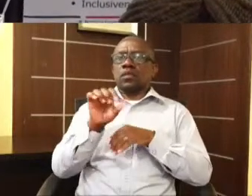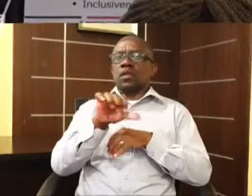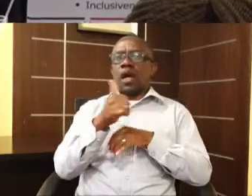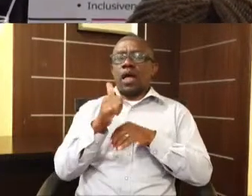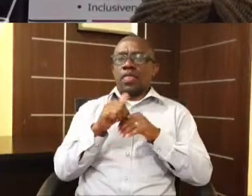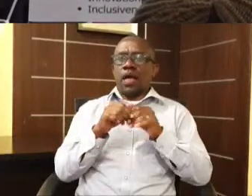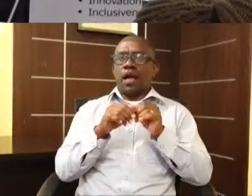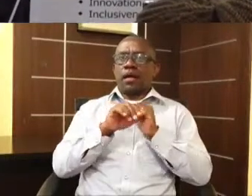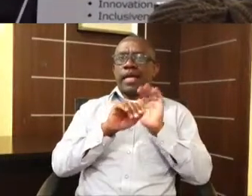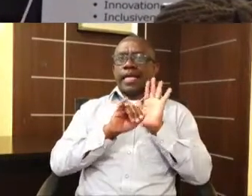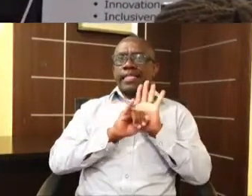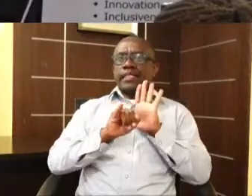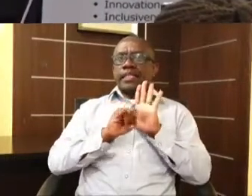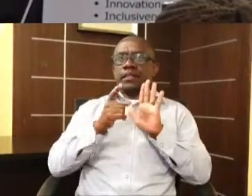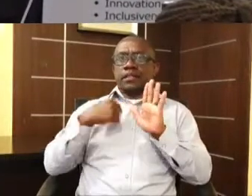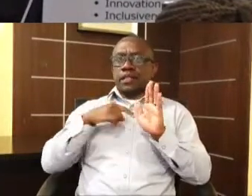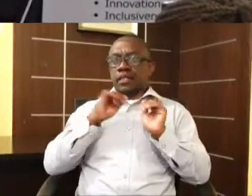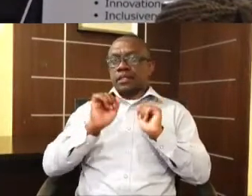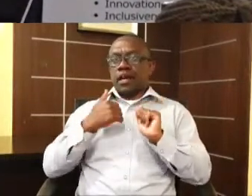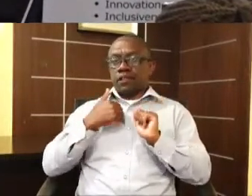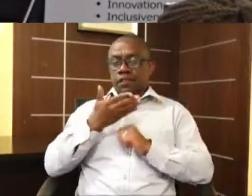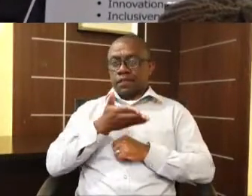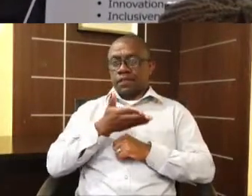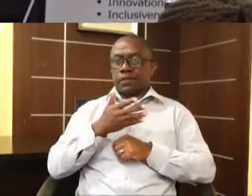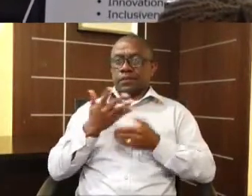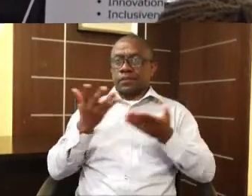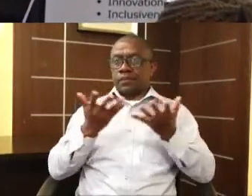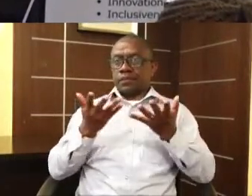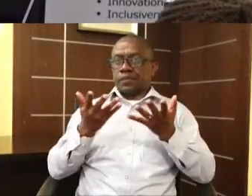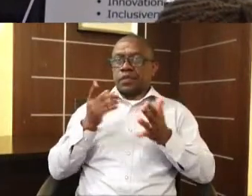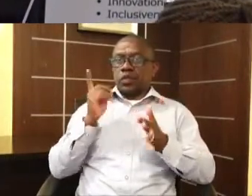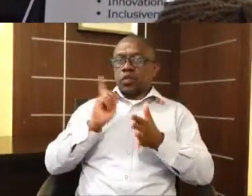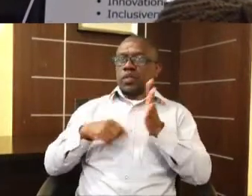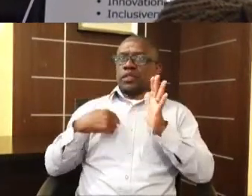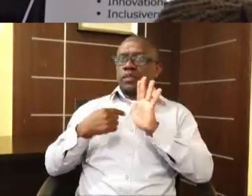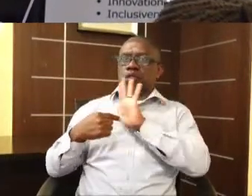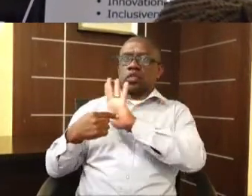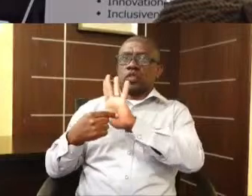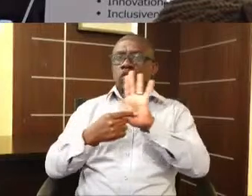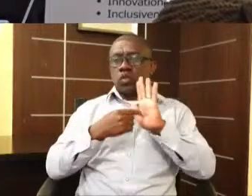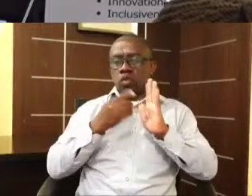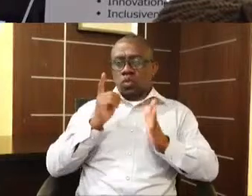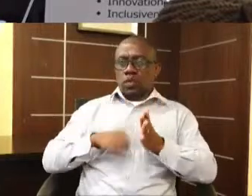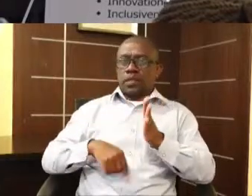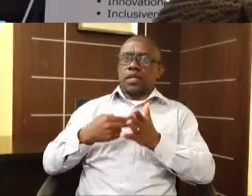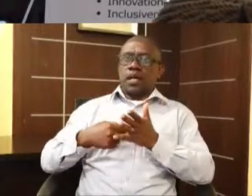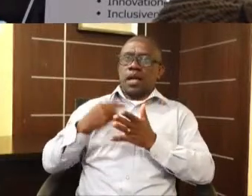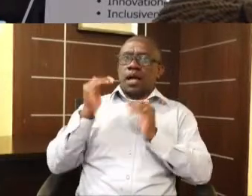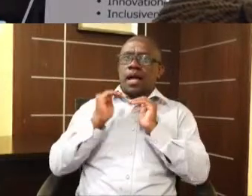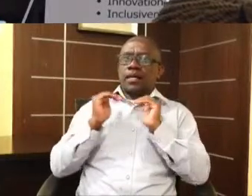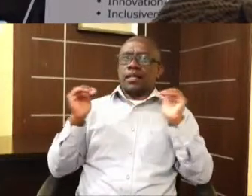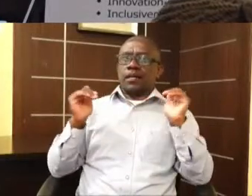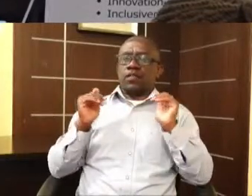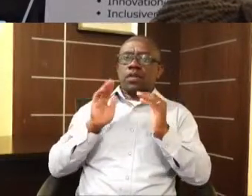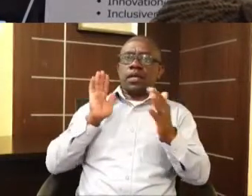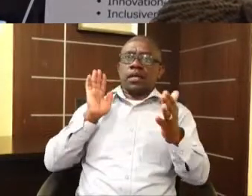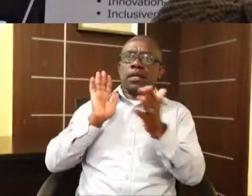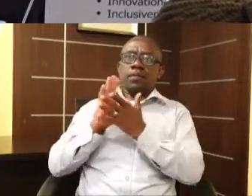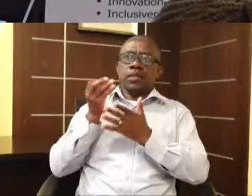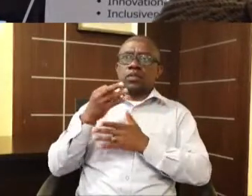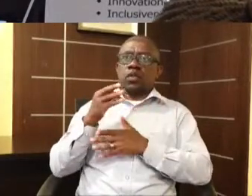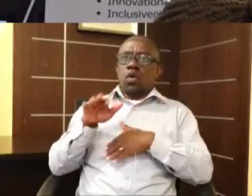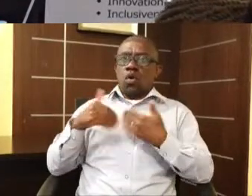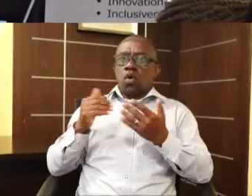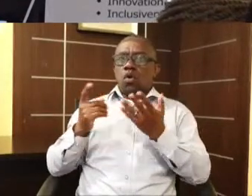we actually put in place. So what I actually showed was basically a high level of the impact, the number of people we've reached so